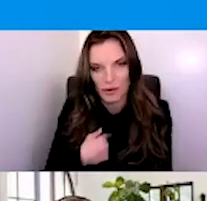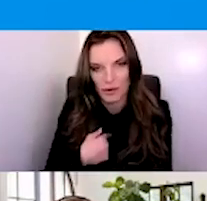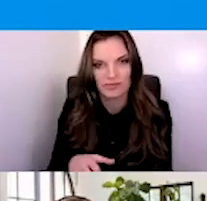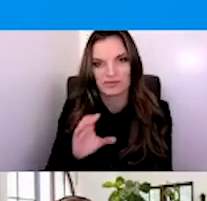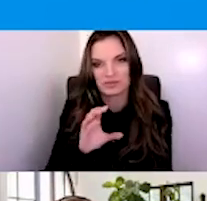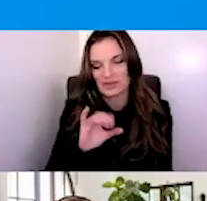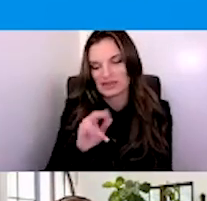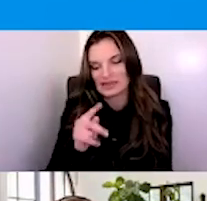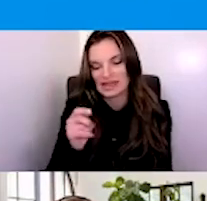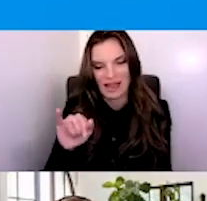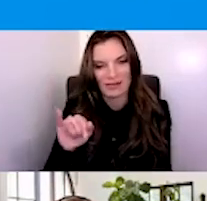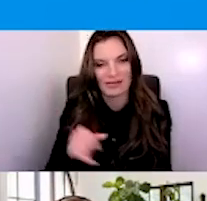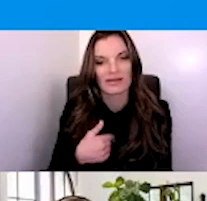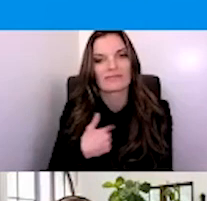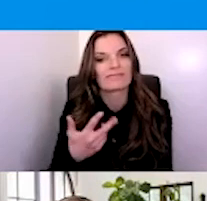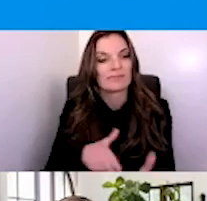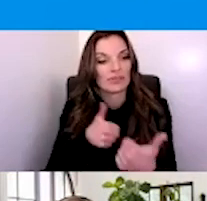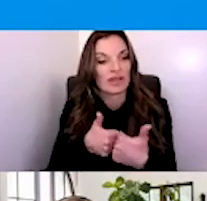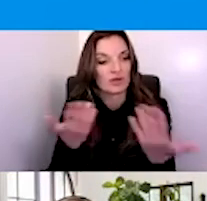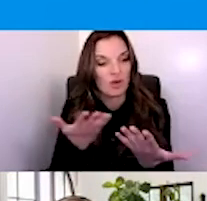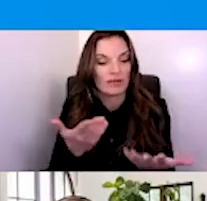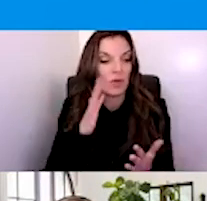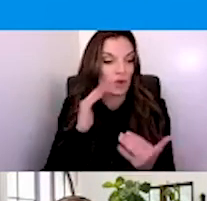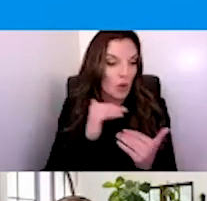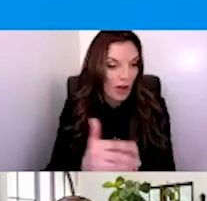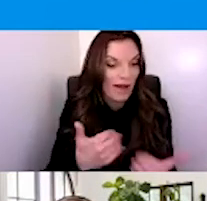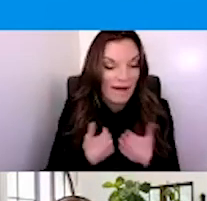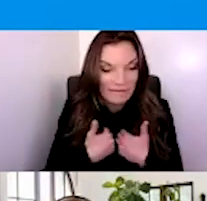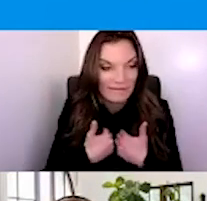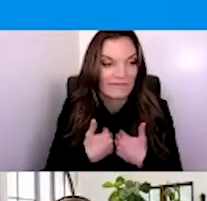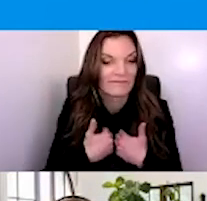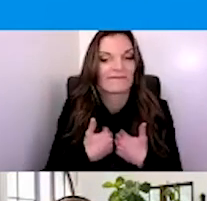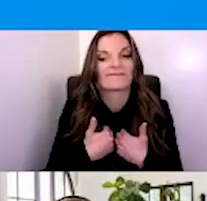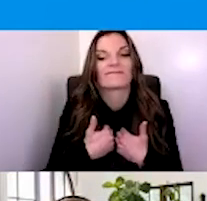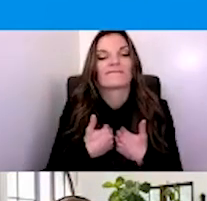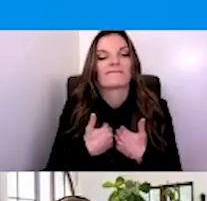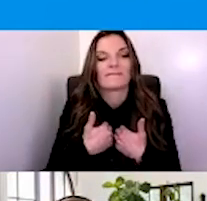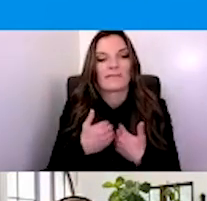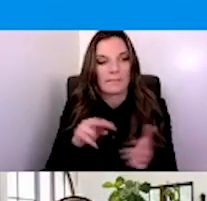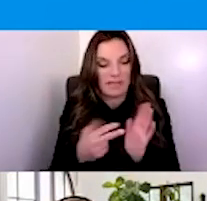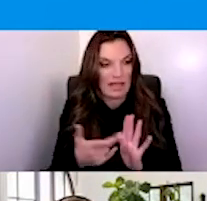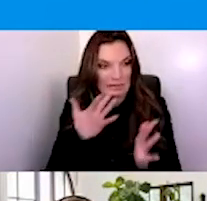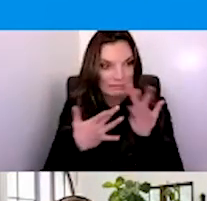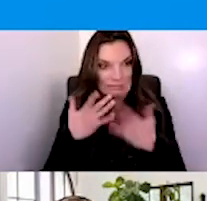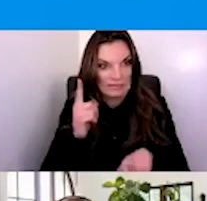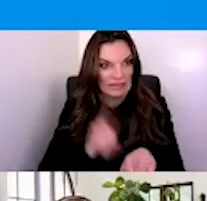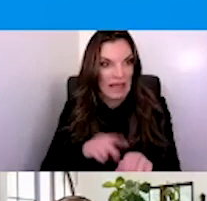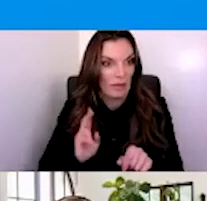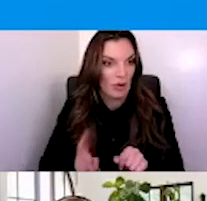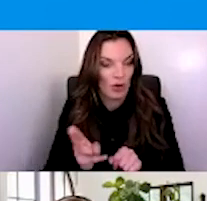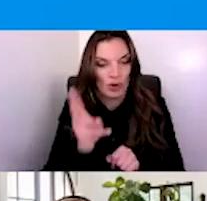of thinking about, tornadoes where you have relatively little time to prepare.